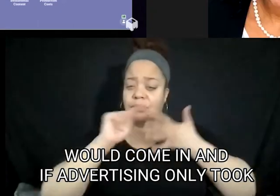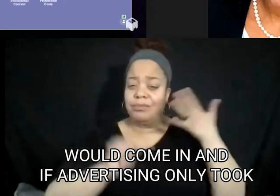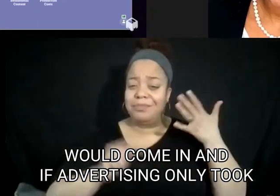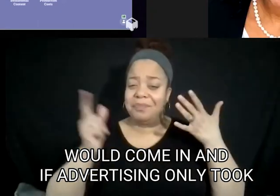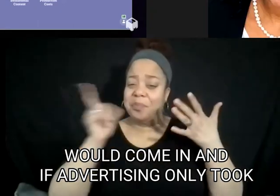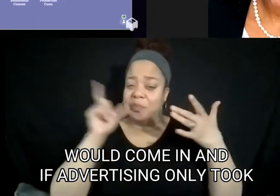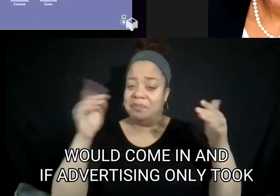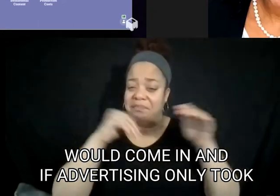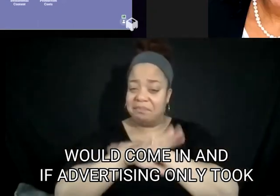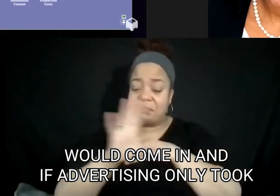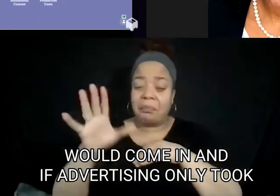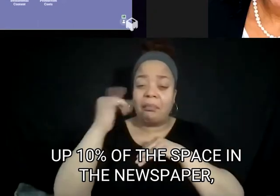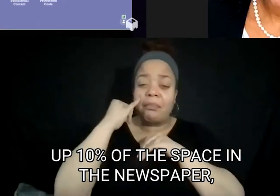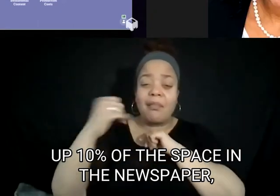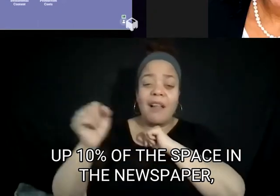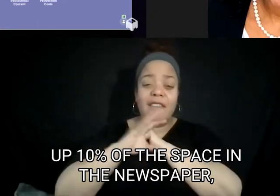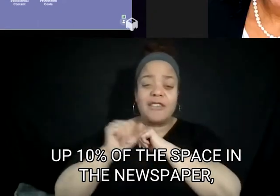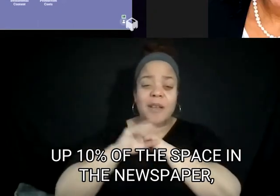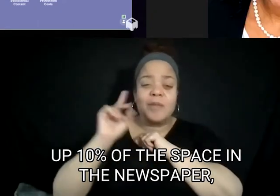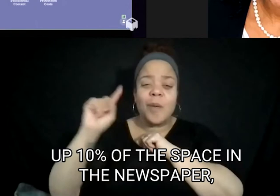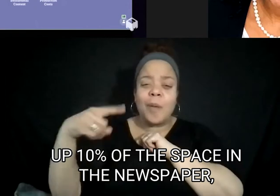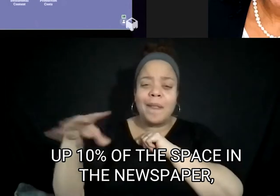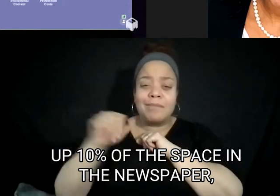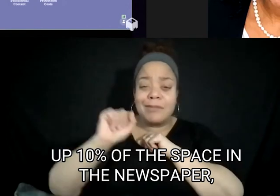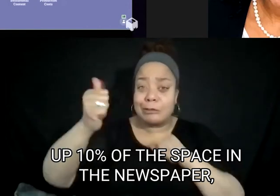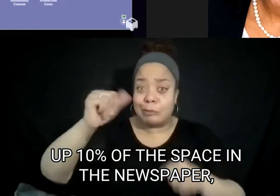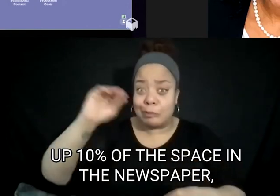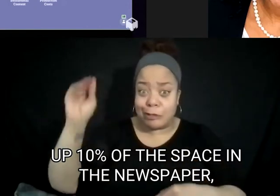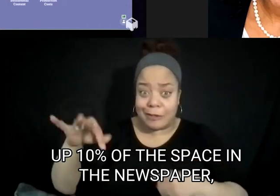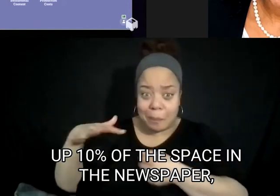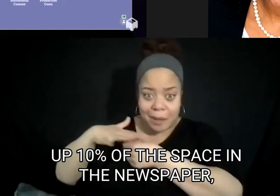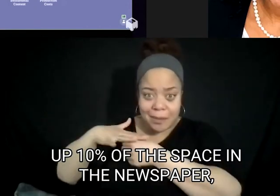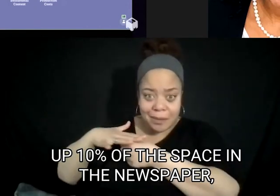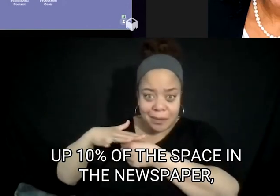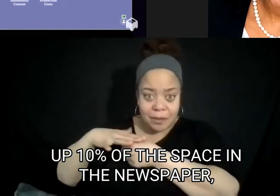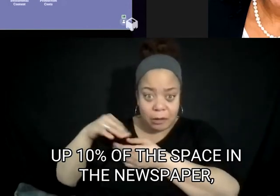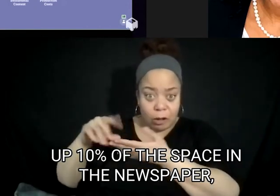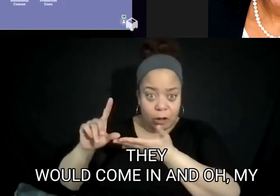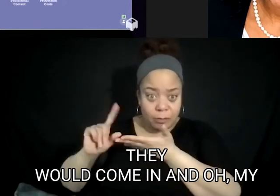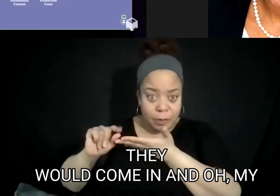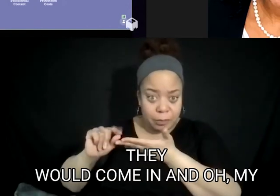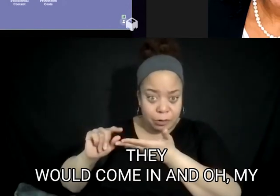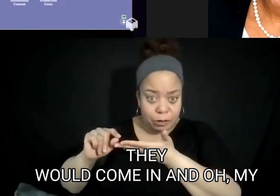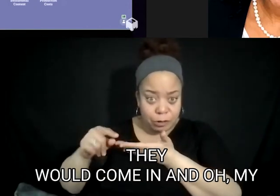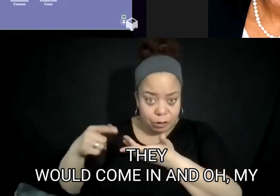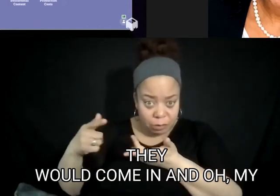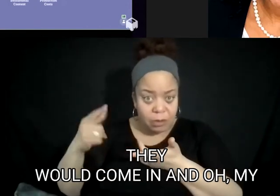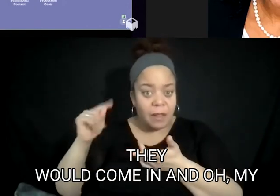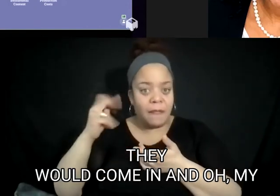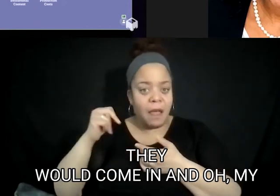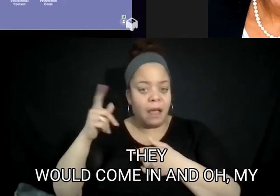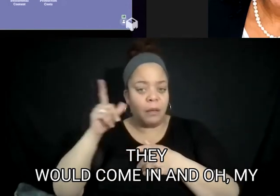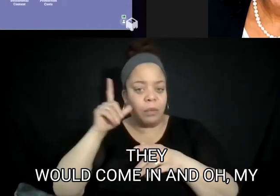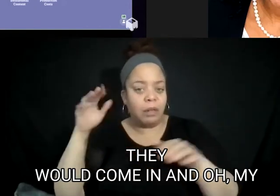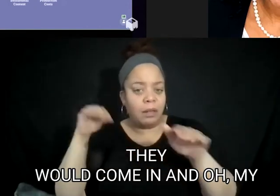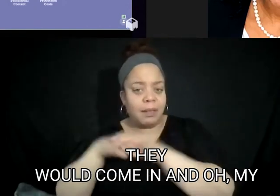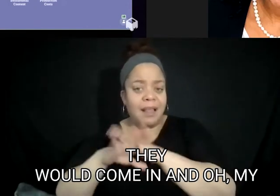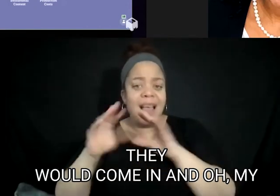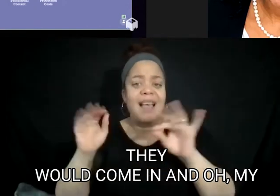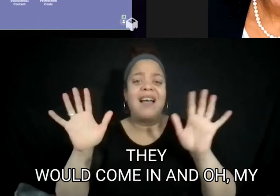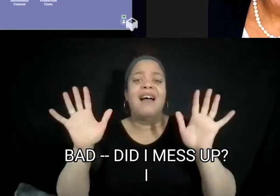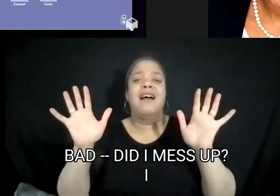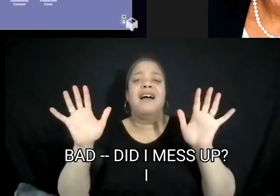in and, oh, my bad. Did I mess up? I could only select one. I messed up. That's on me,